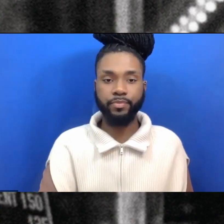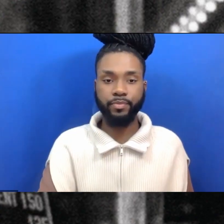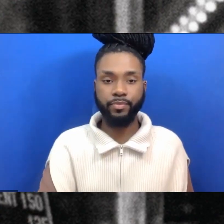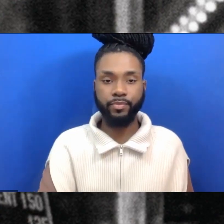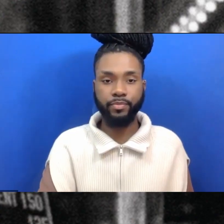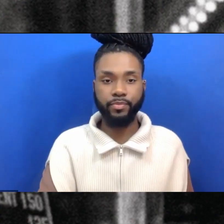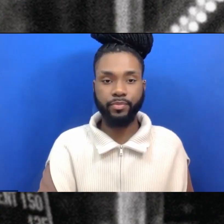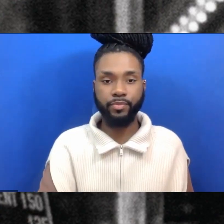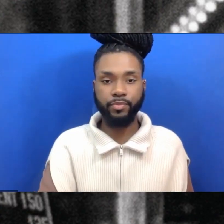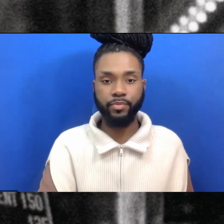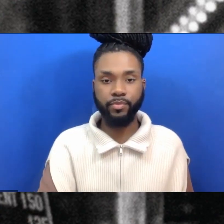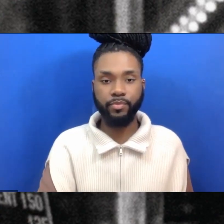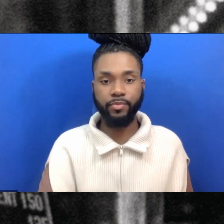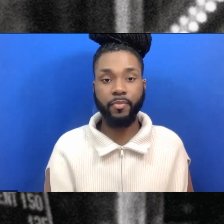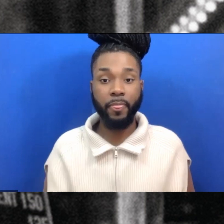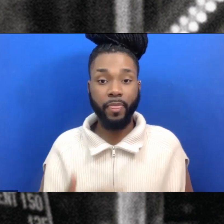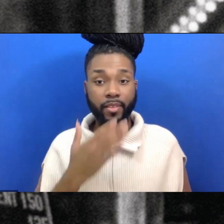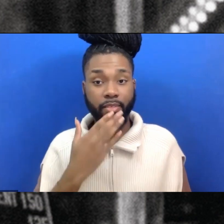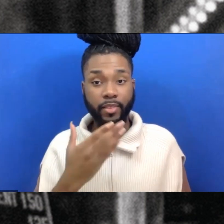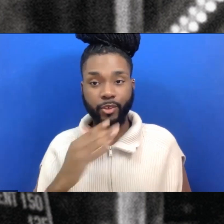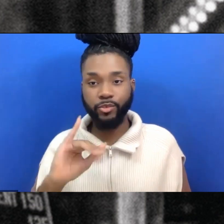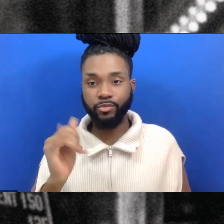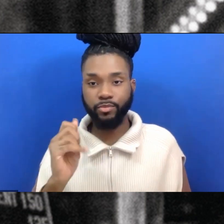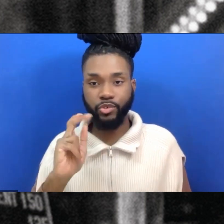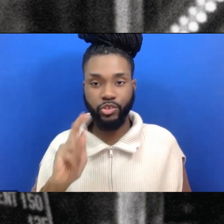Thank you, Jack, for that generous introduction.